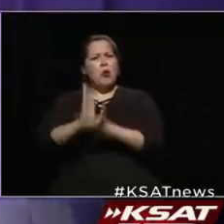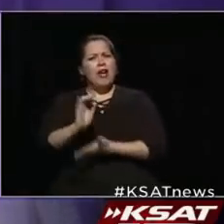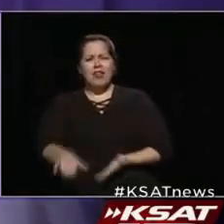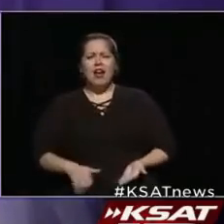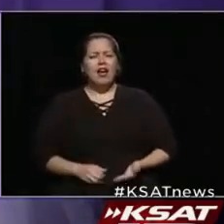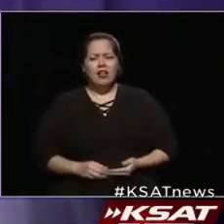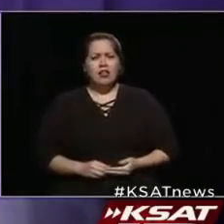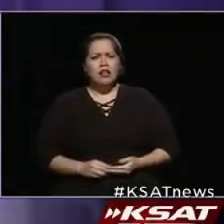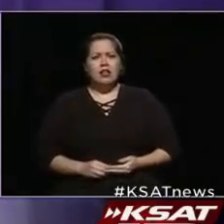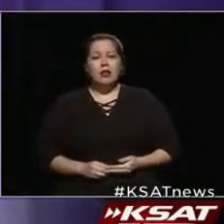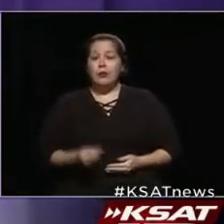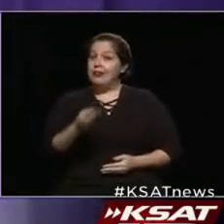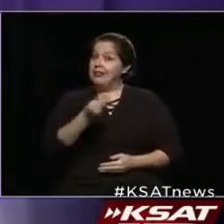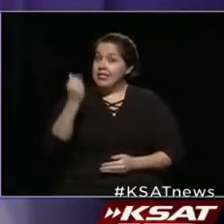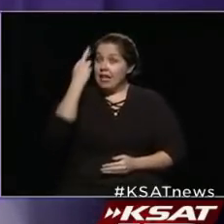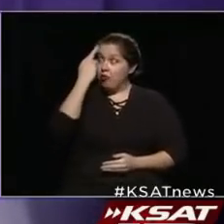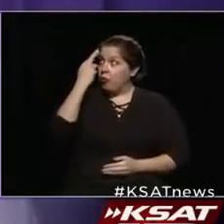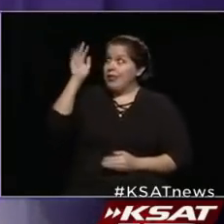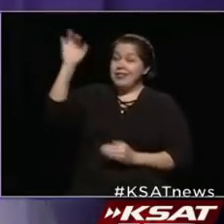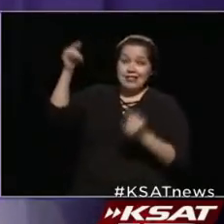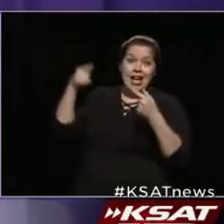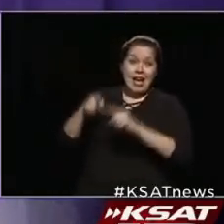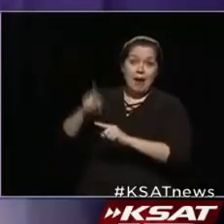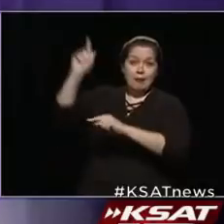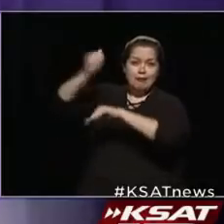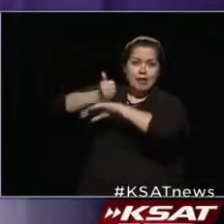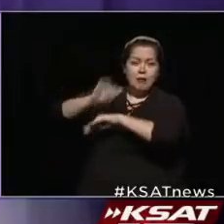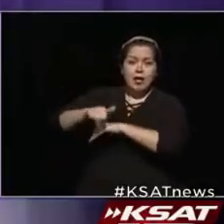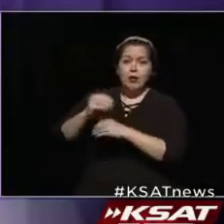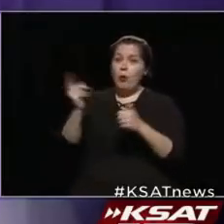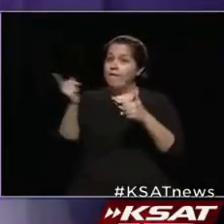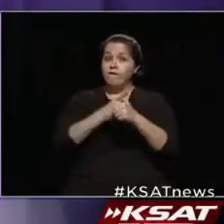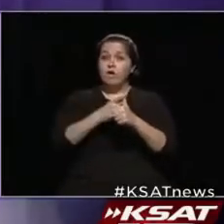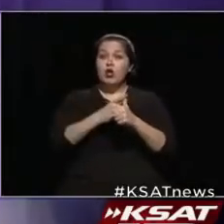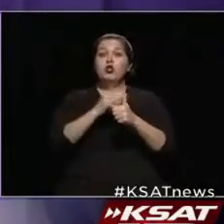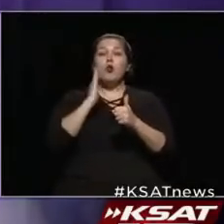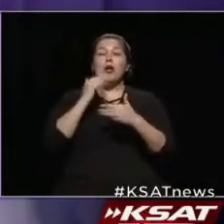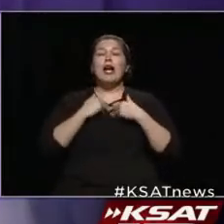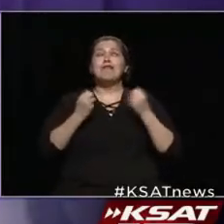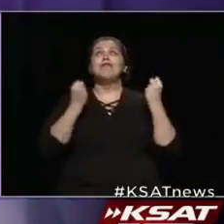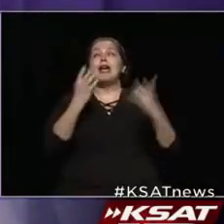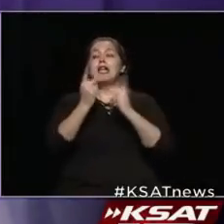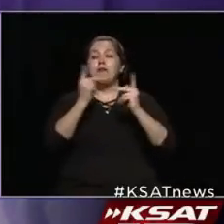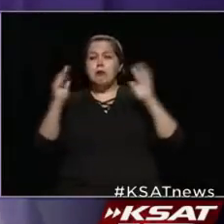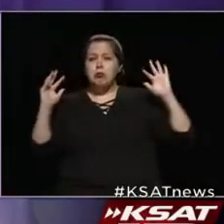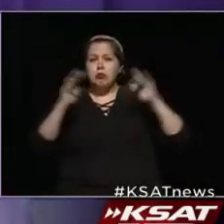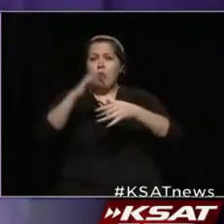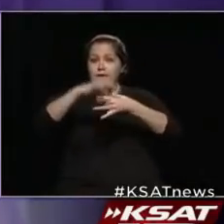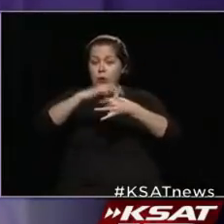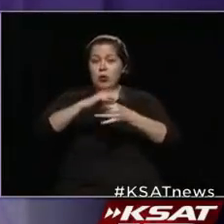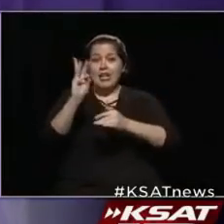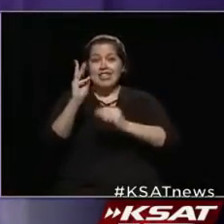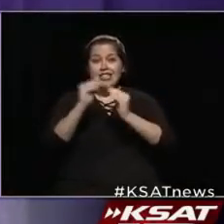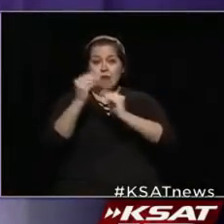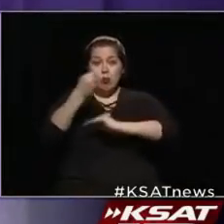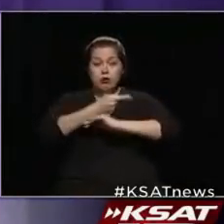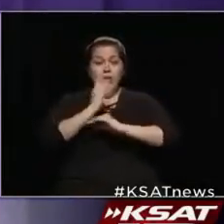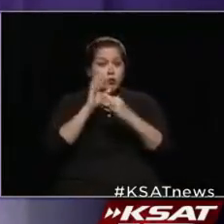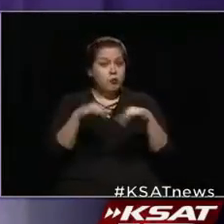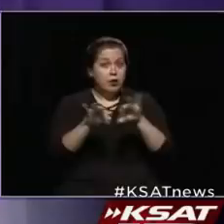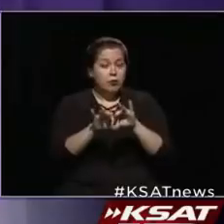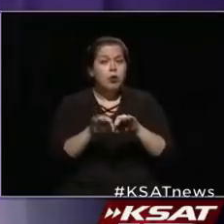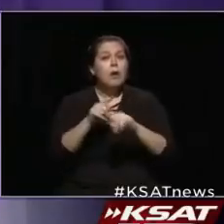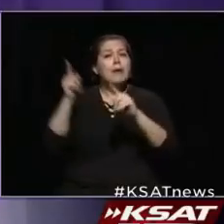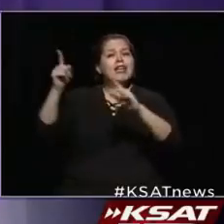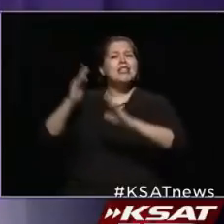that. There's several reasons why he did that. Number one, we're going to have a huge vote, and those six extra days are going to be important, but he's